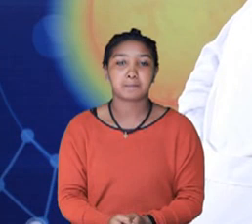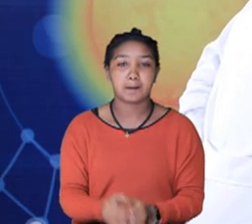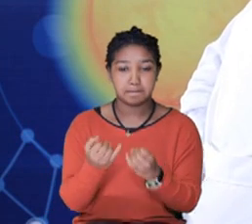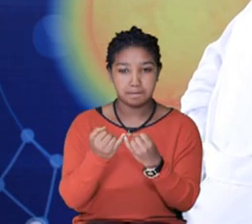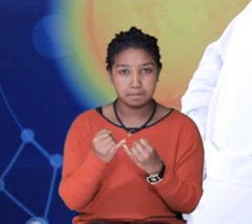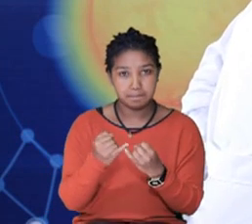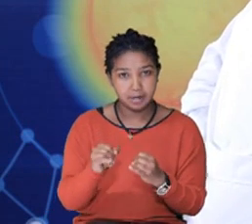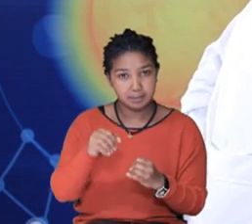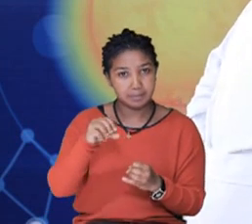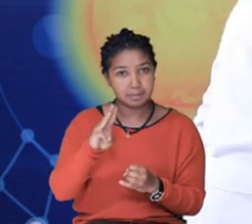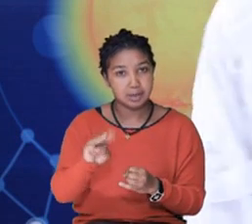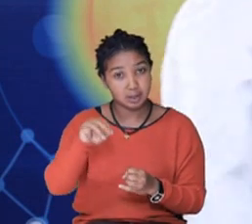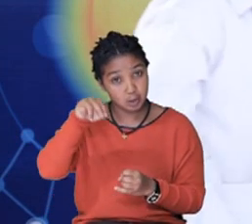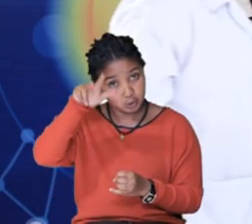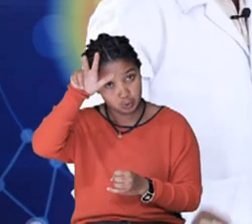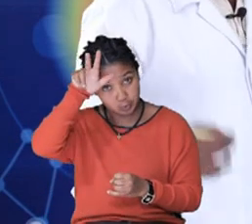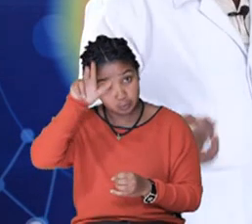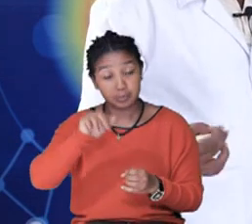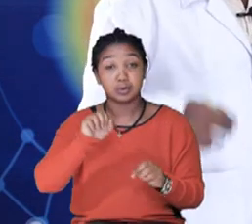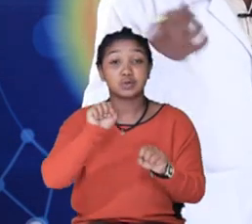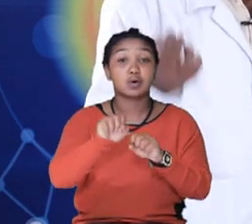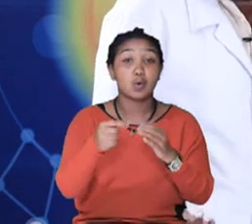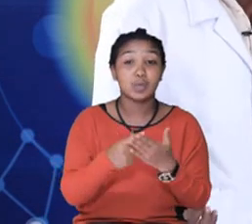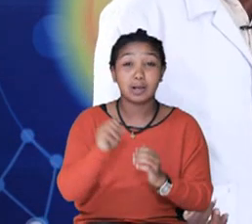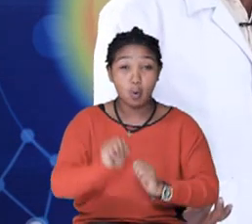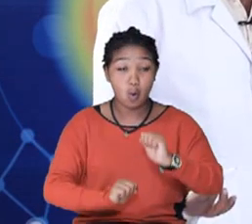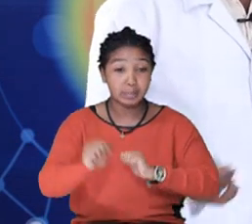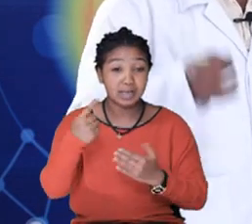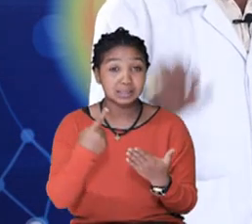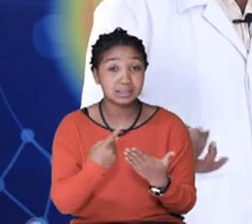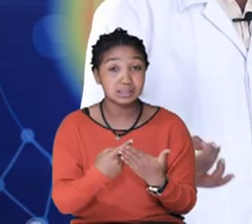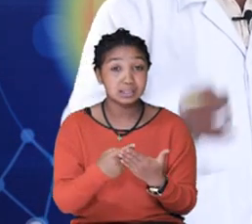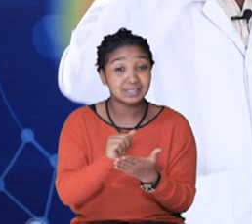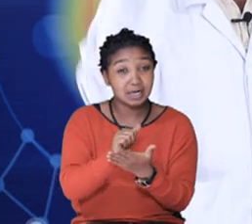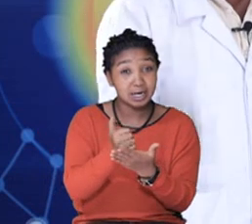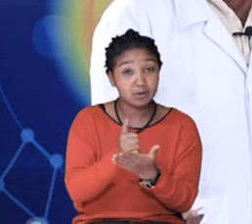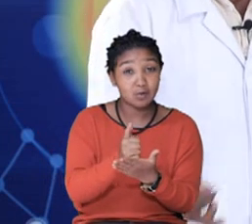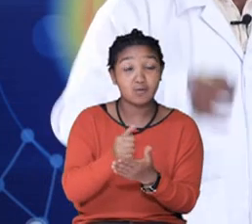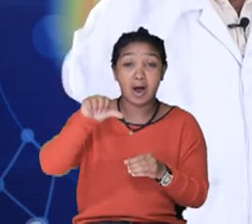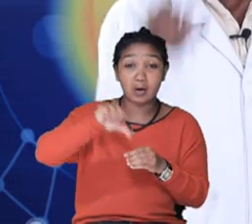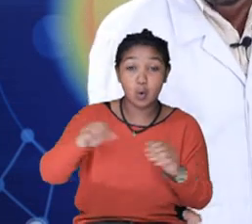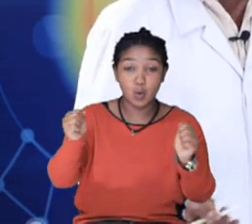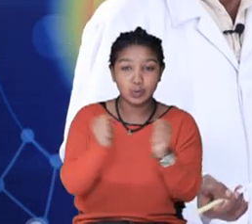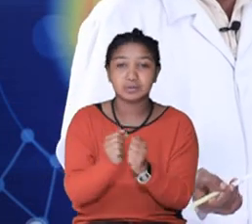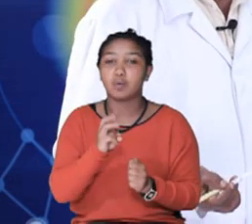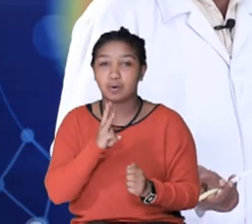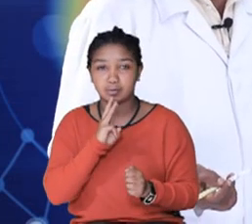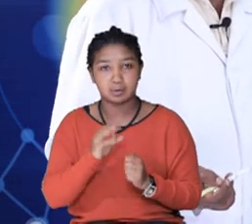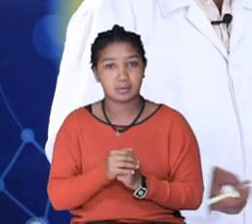per meter cube. So we compare this, the relative density of alcohol with